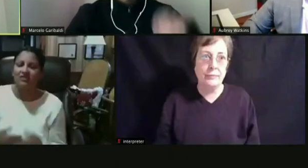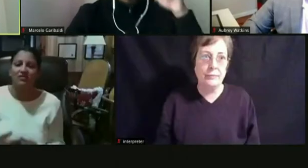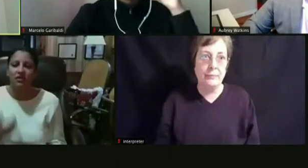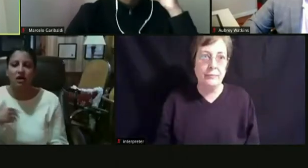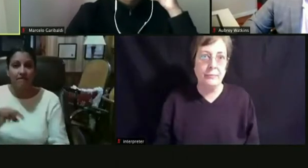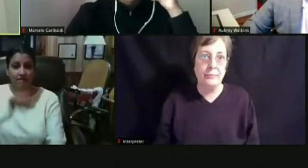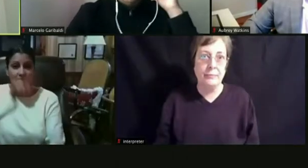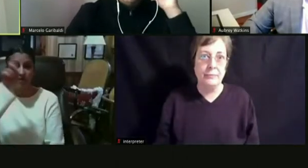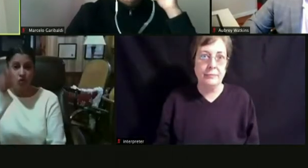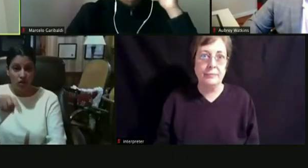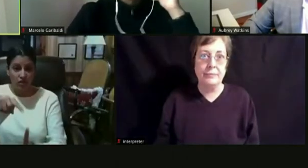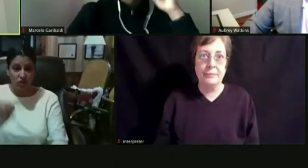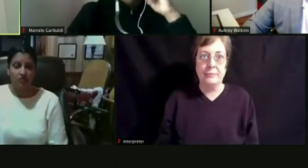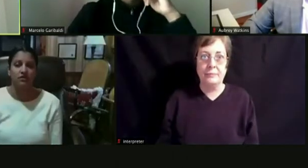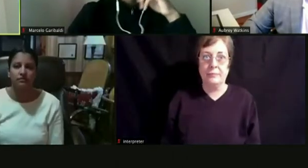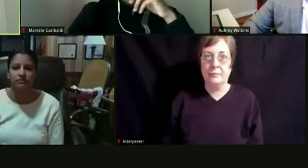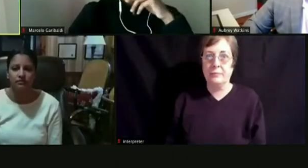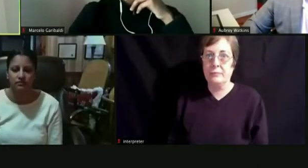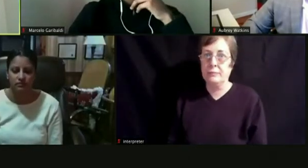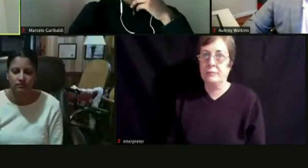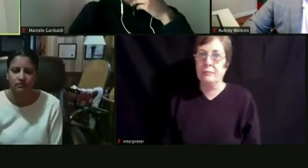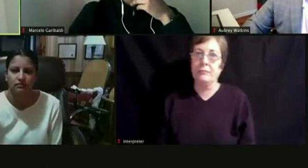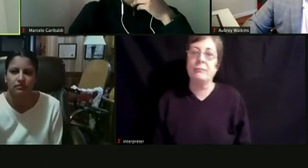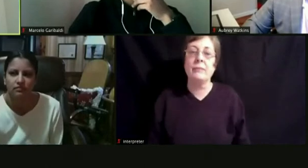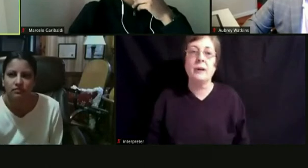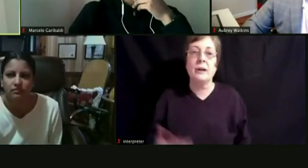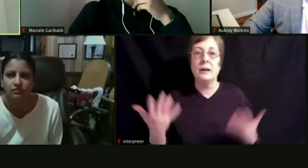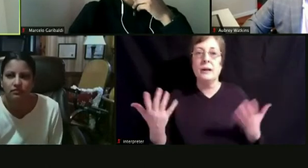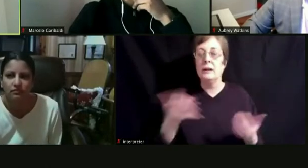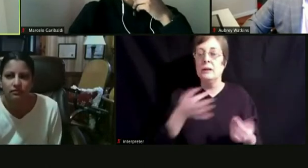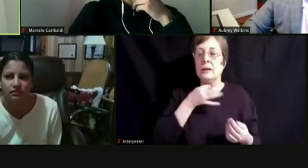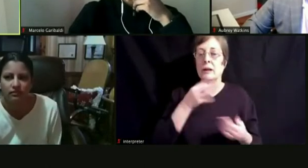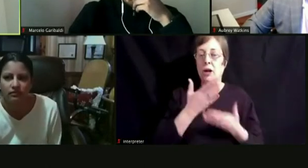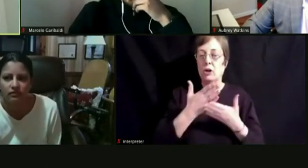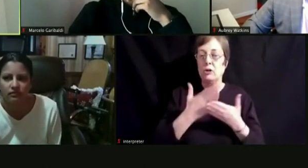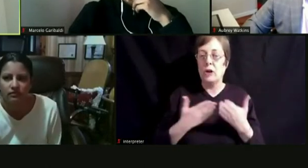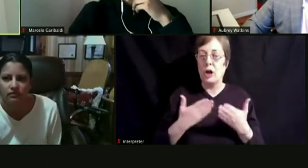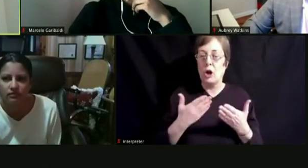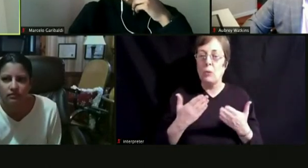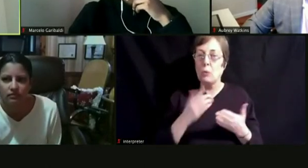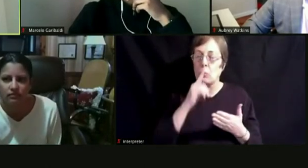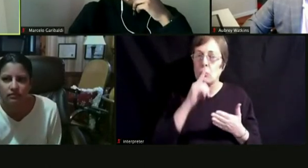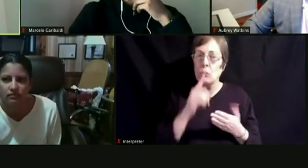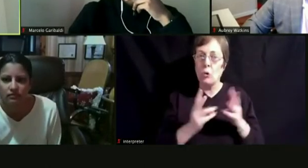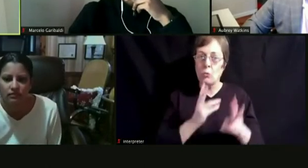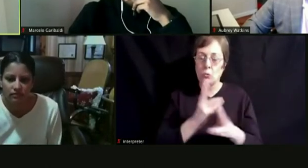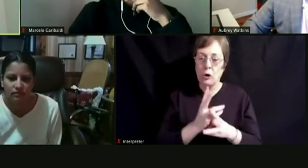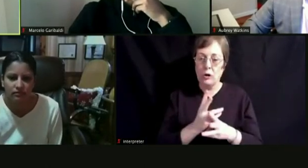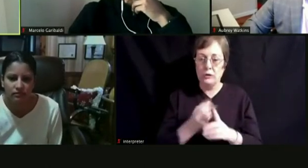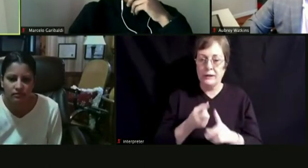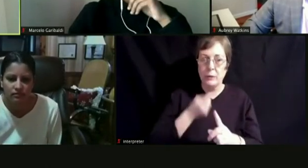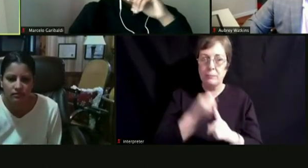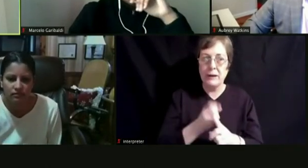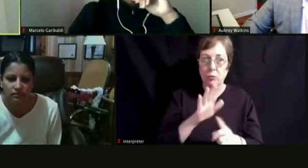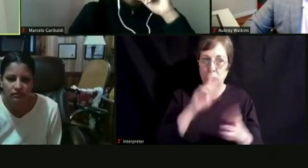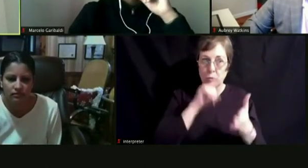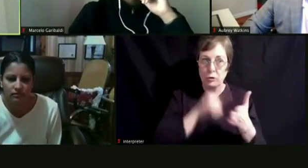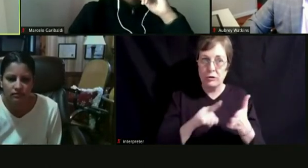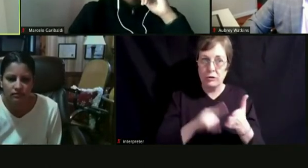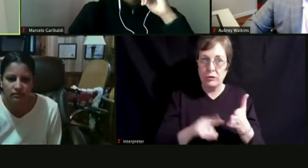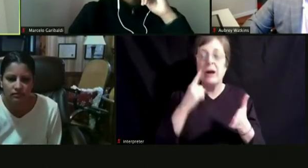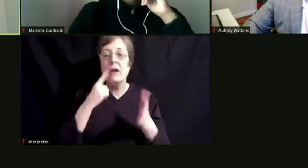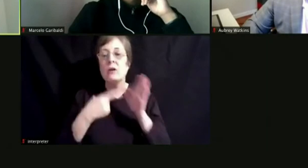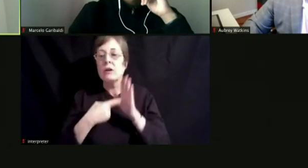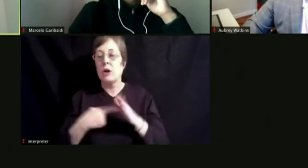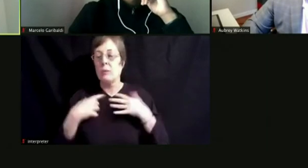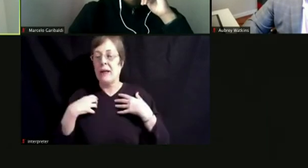many of us are curious about. What are some real-world impacts of your research or work? For example, in the healthcare industry, the food